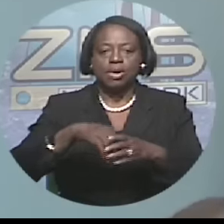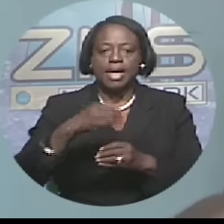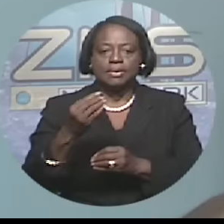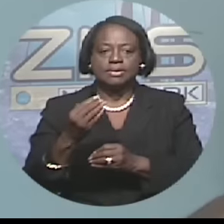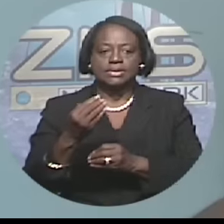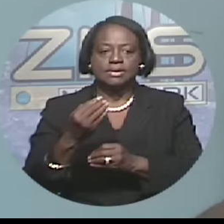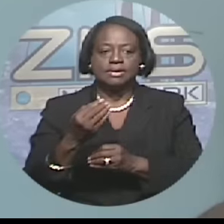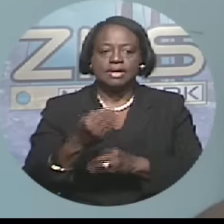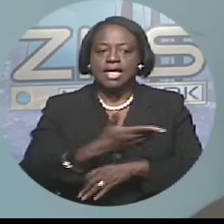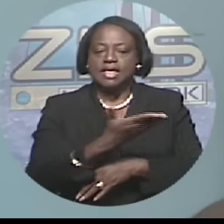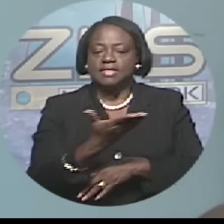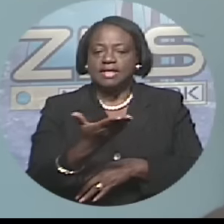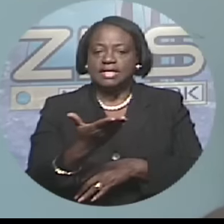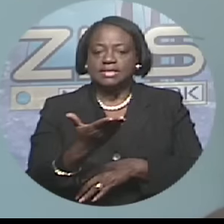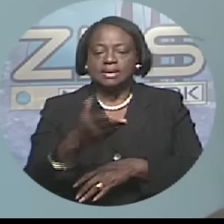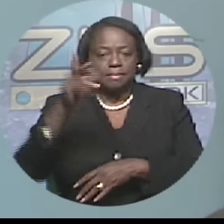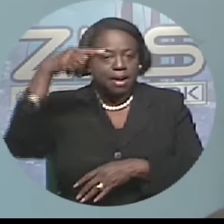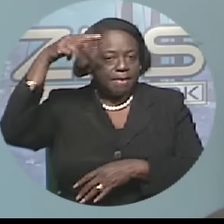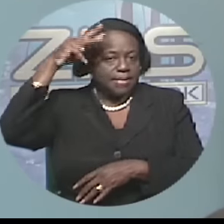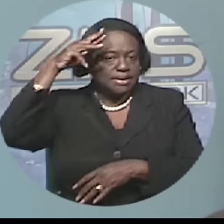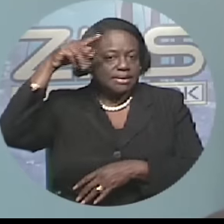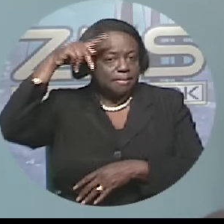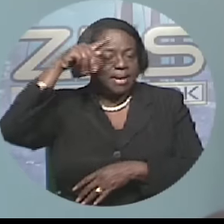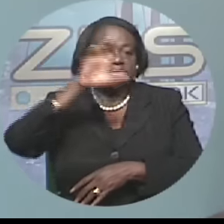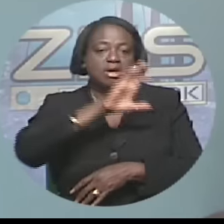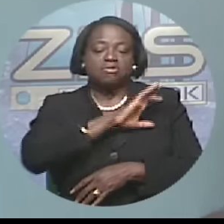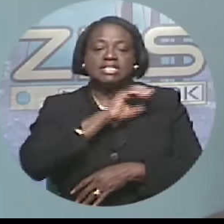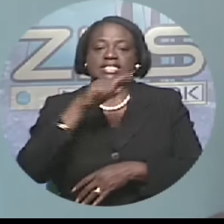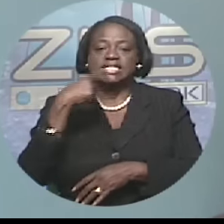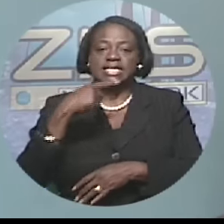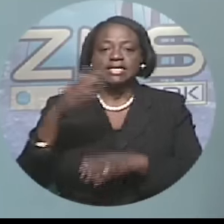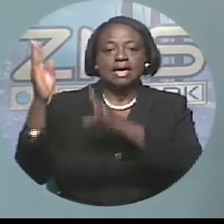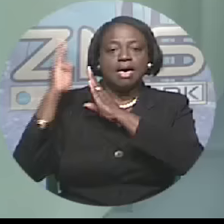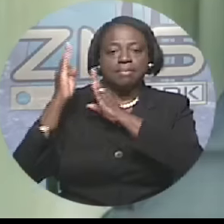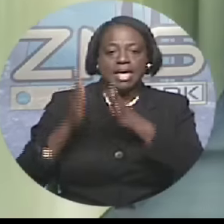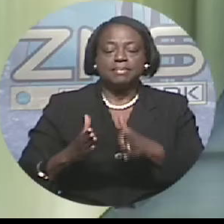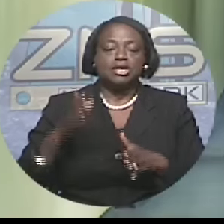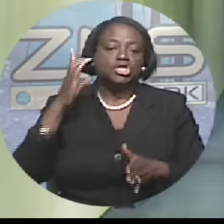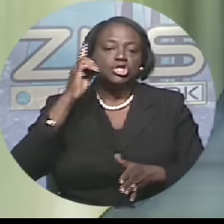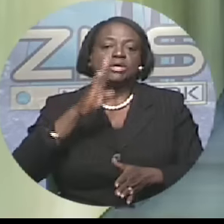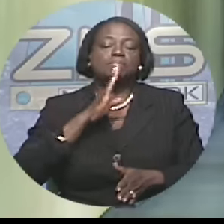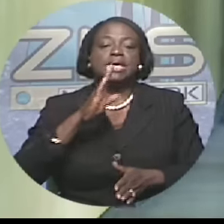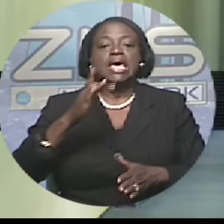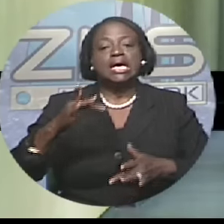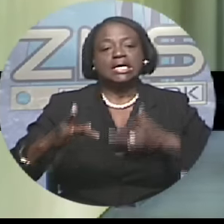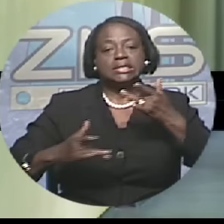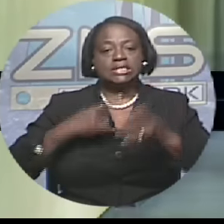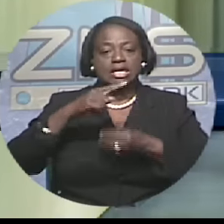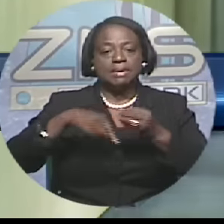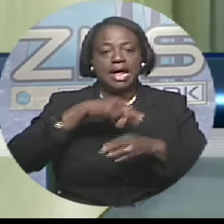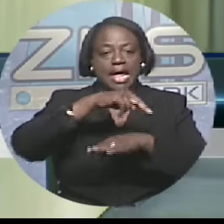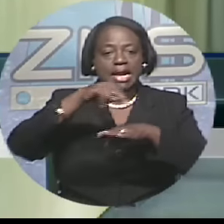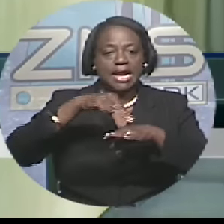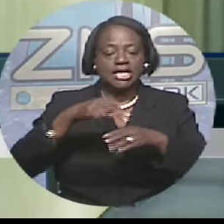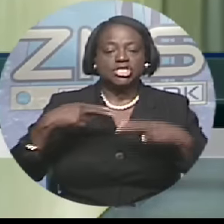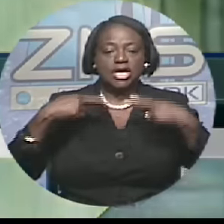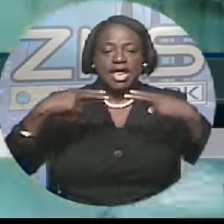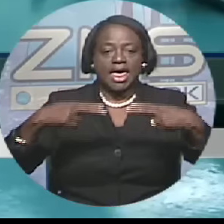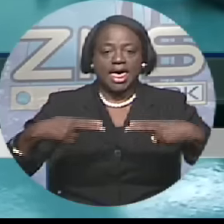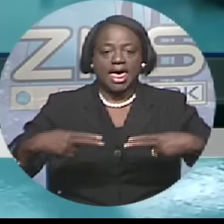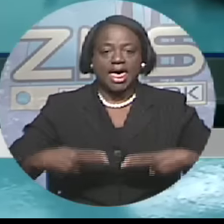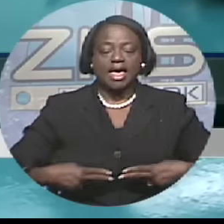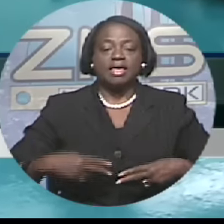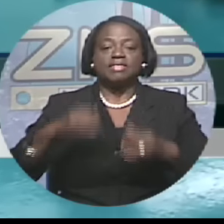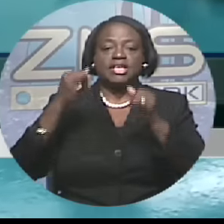These are the facts Prime Minister Right Honorable Perry Christie says Bahamians should be concerned about. National health insurance is a financing instrument